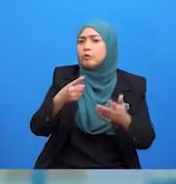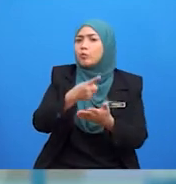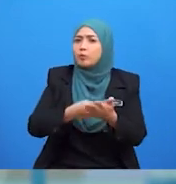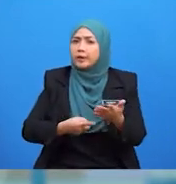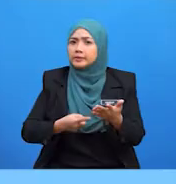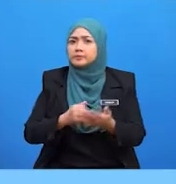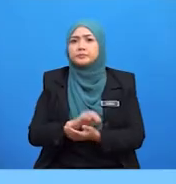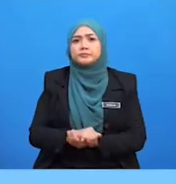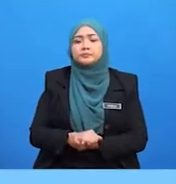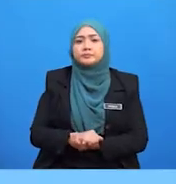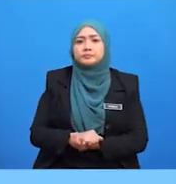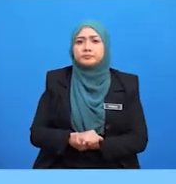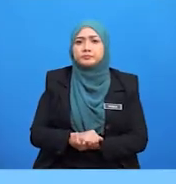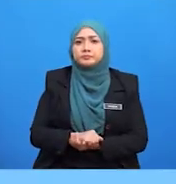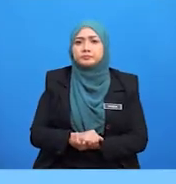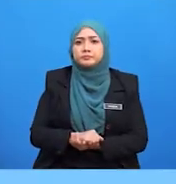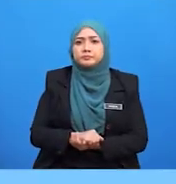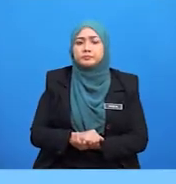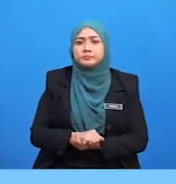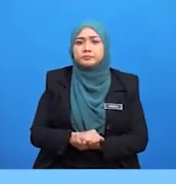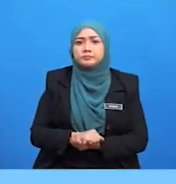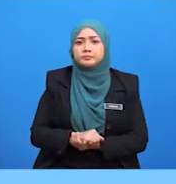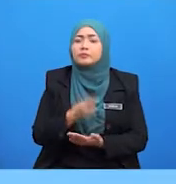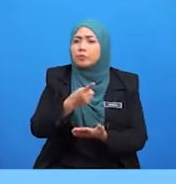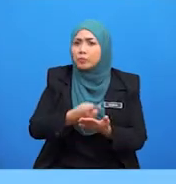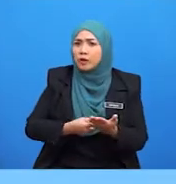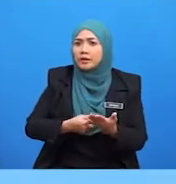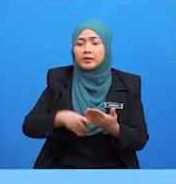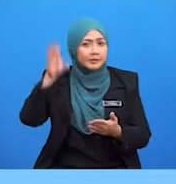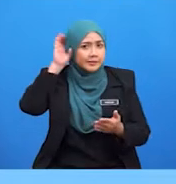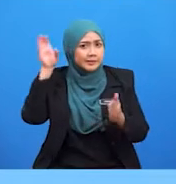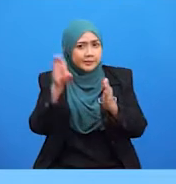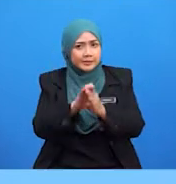So, can you guess what is this?